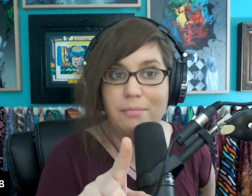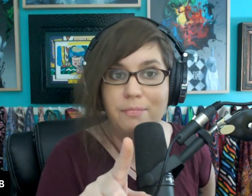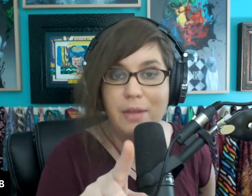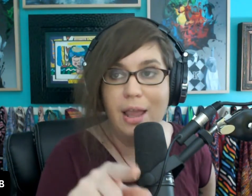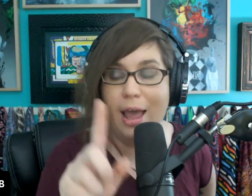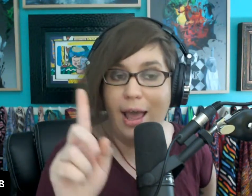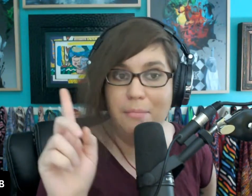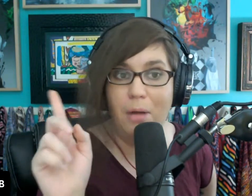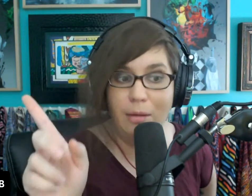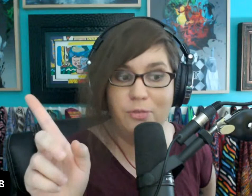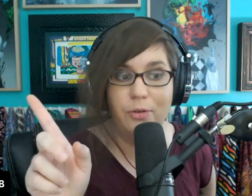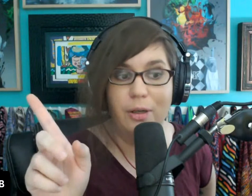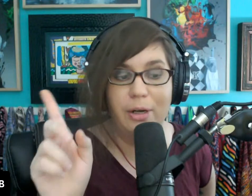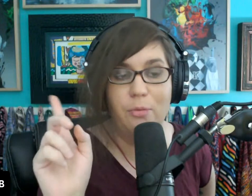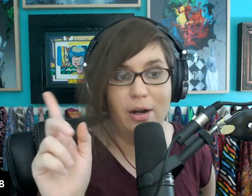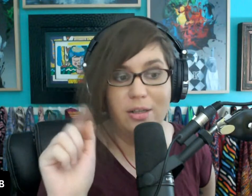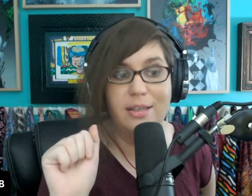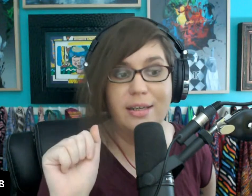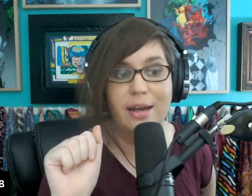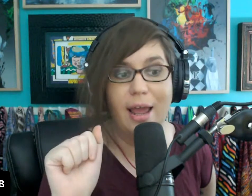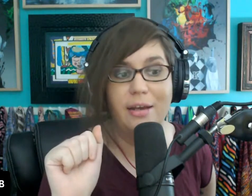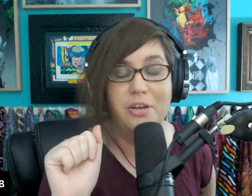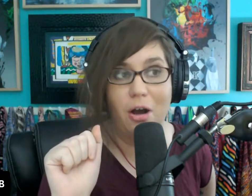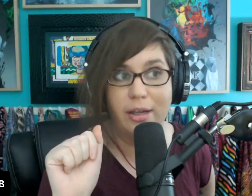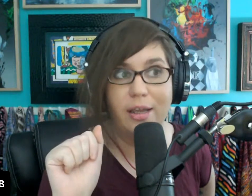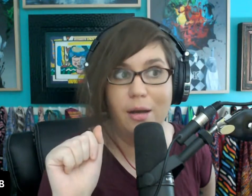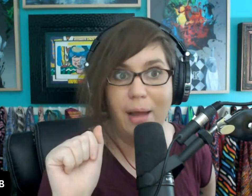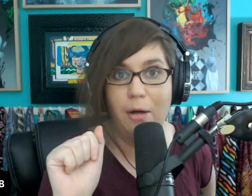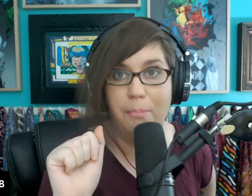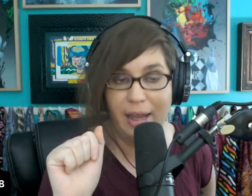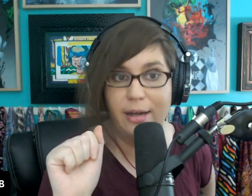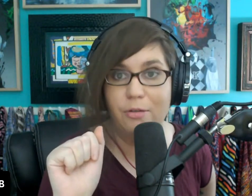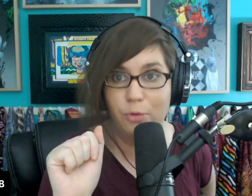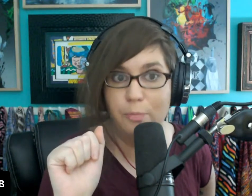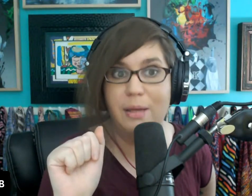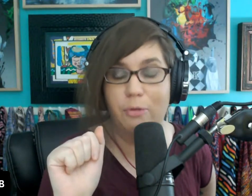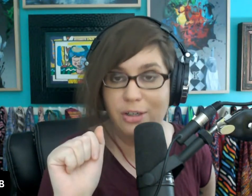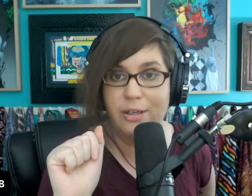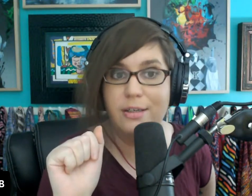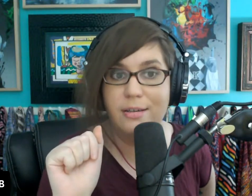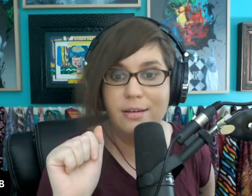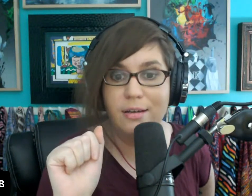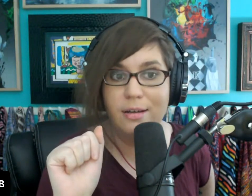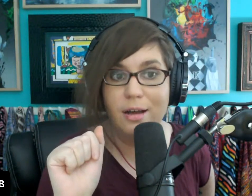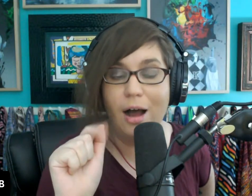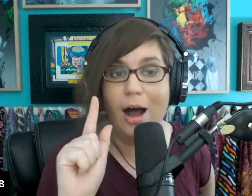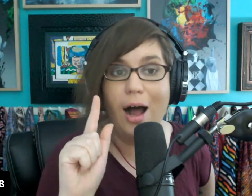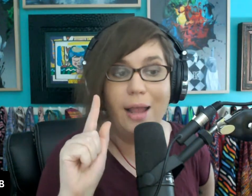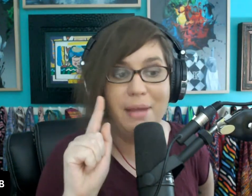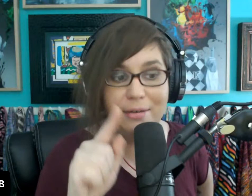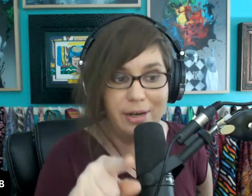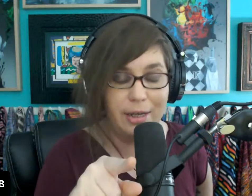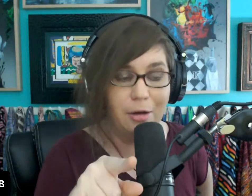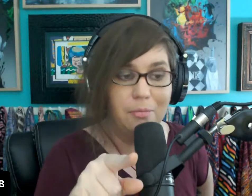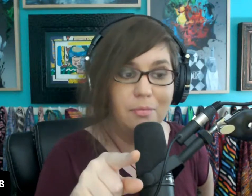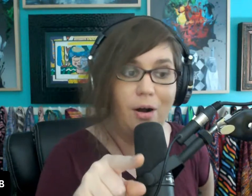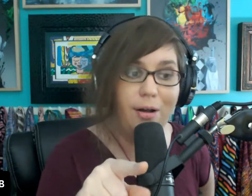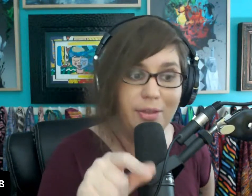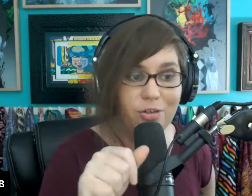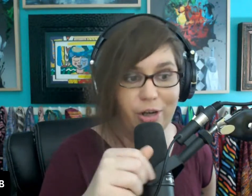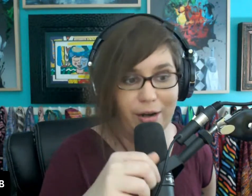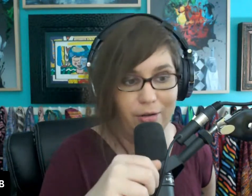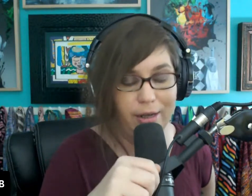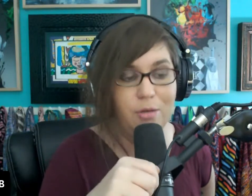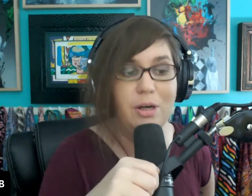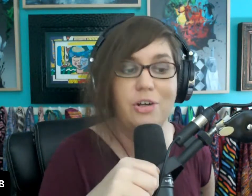shit, and Moms for Liberty went on CNN talking about banning Ruby Bridges, I made a video on